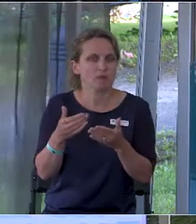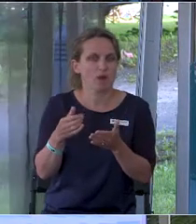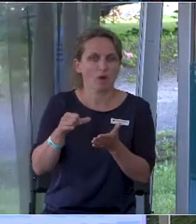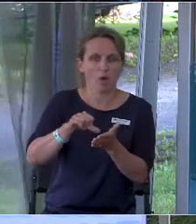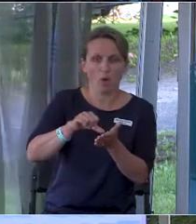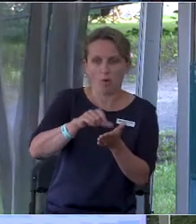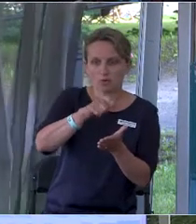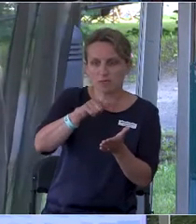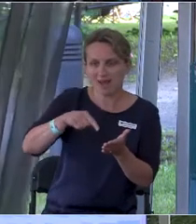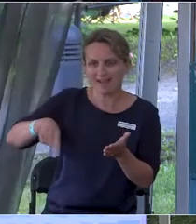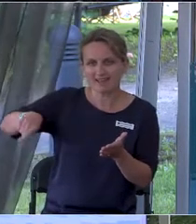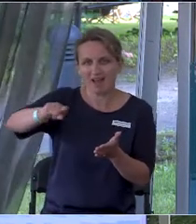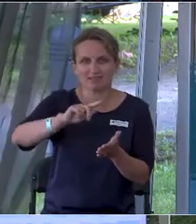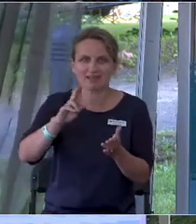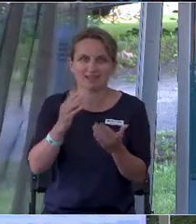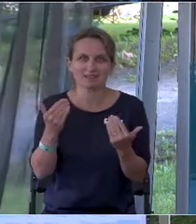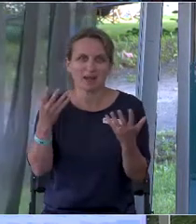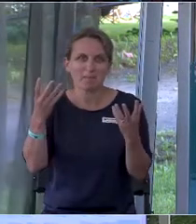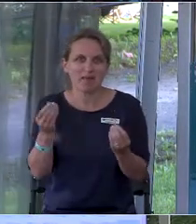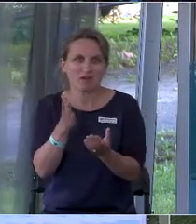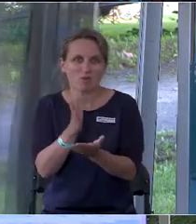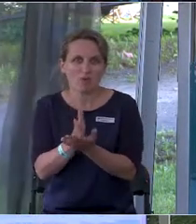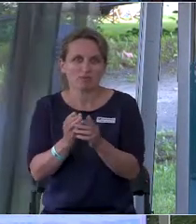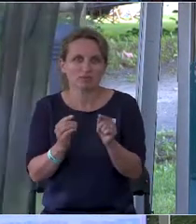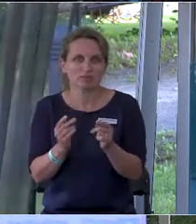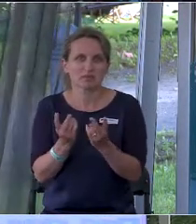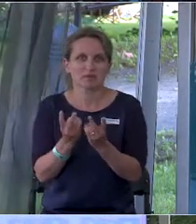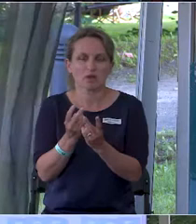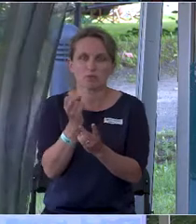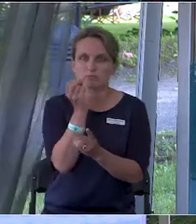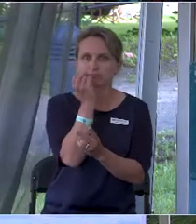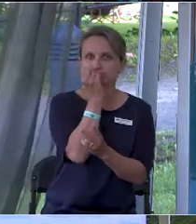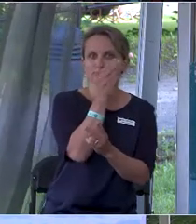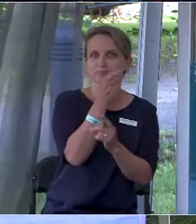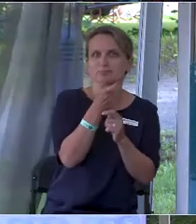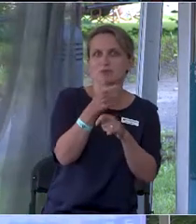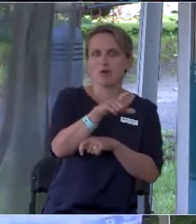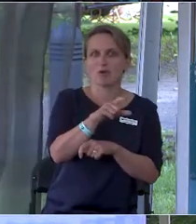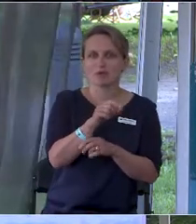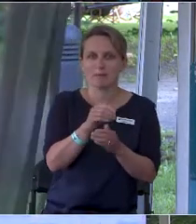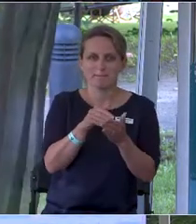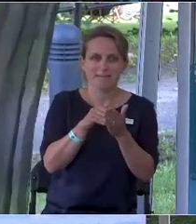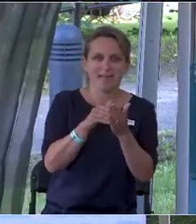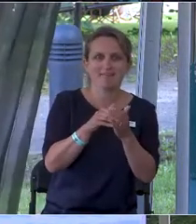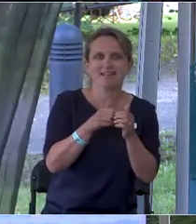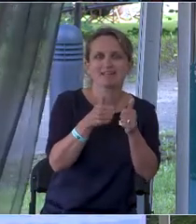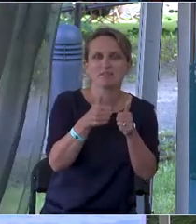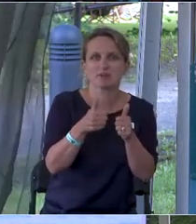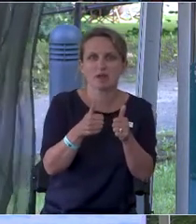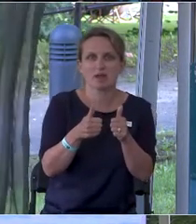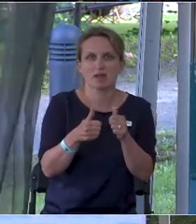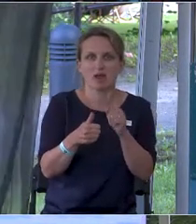these events and whatnot nowadays. So we see that they are becoming more professionalized, they're becoming more efficient. But that means that